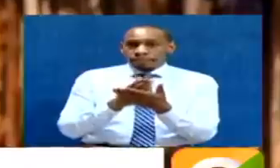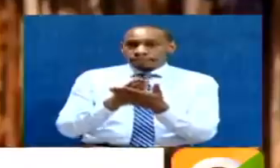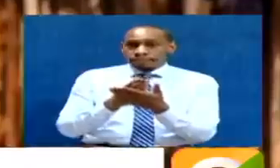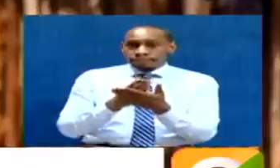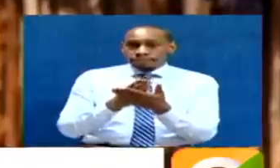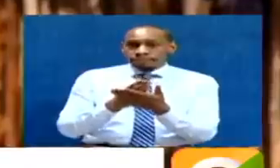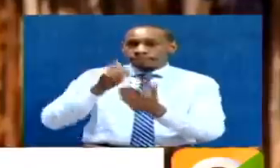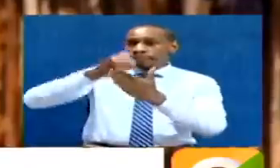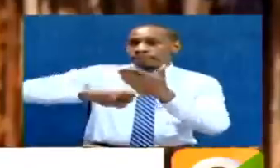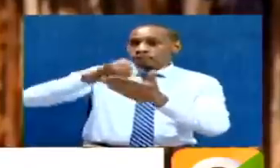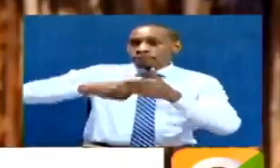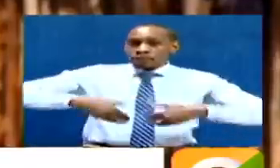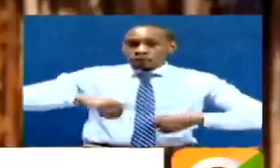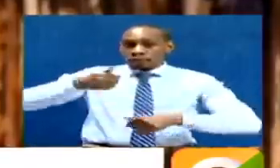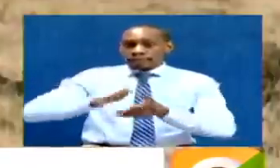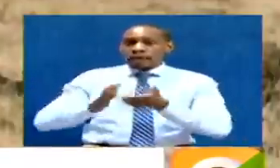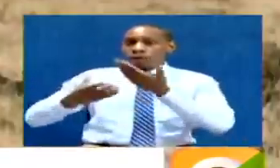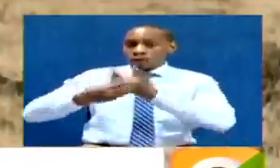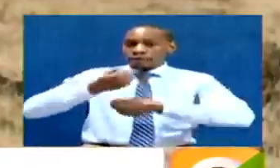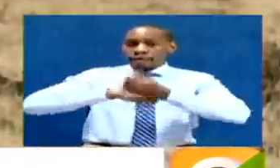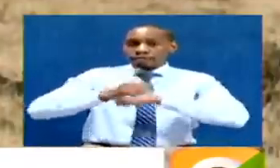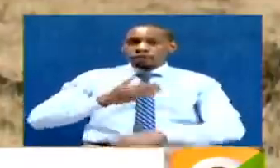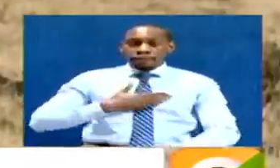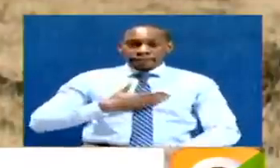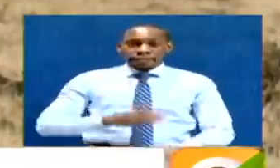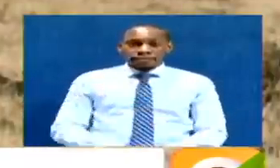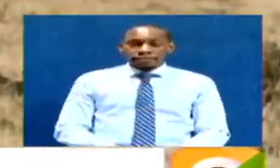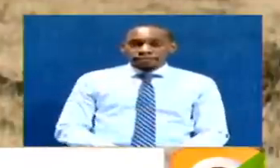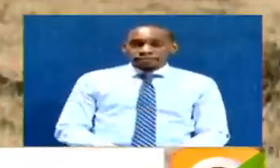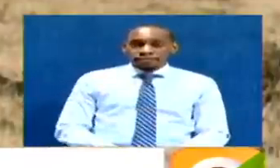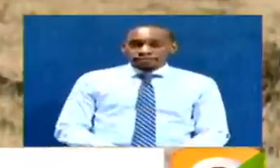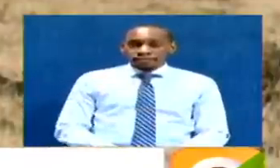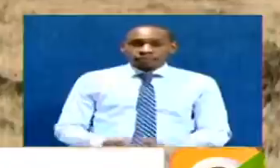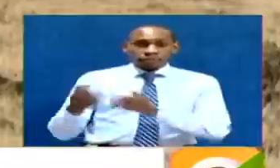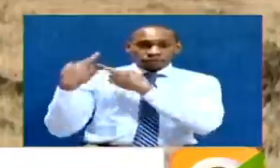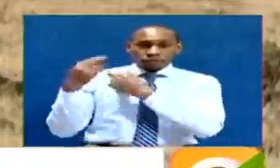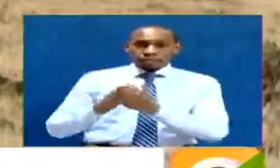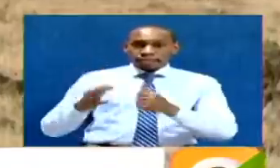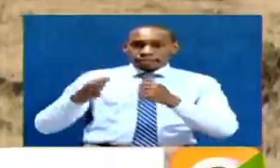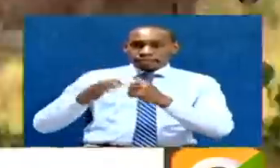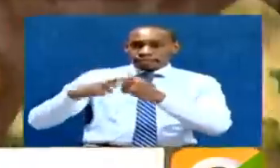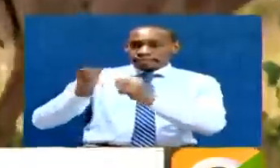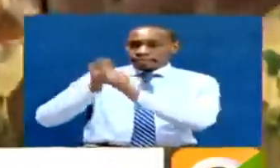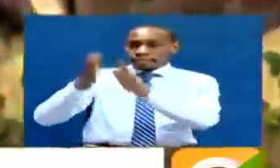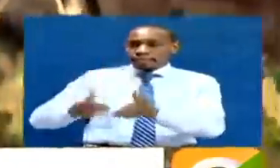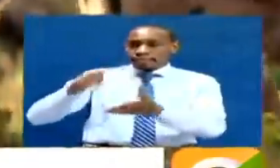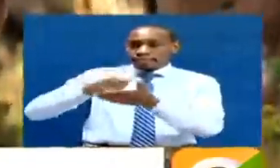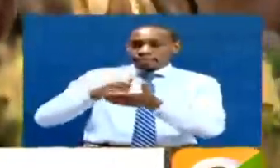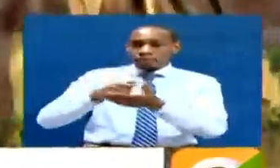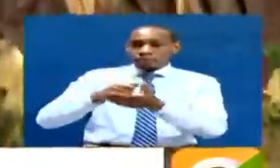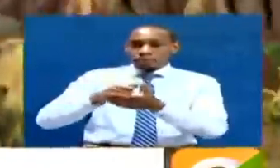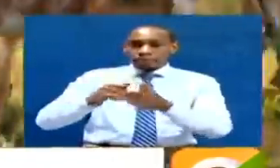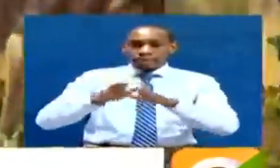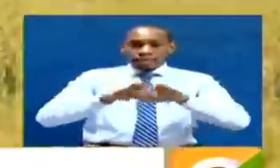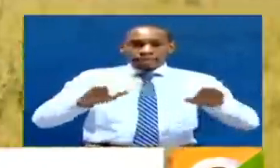young people to follow my steps. Pameri is in charge of 87 staff, including field